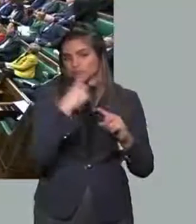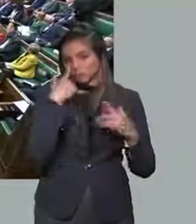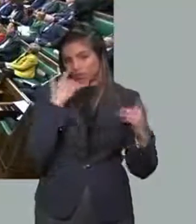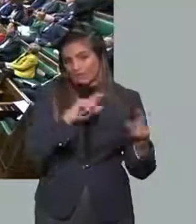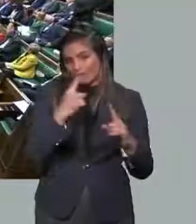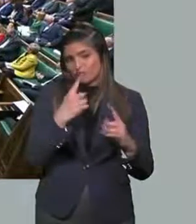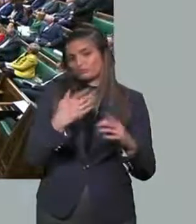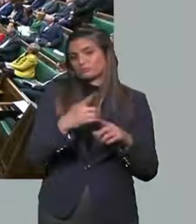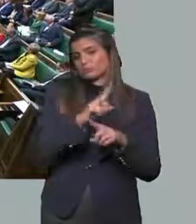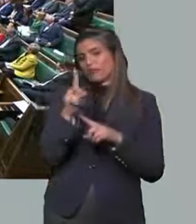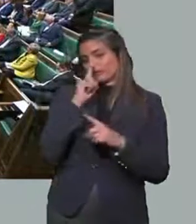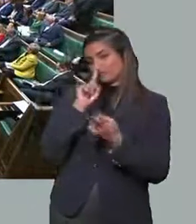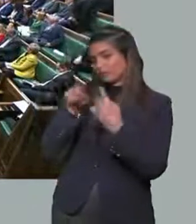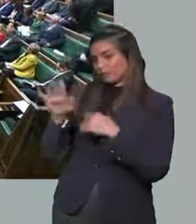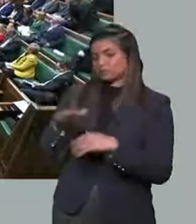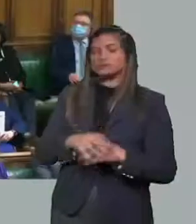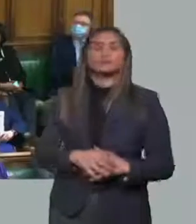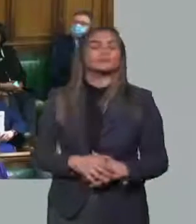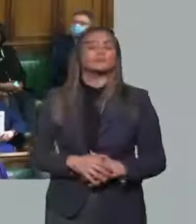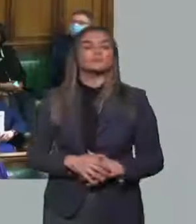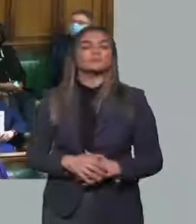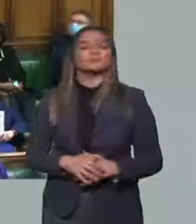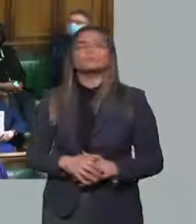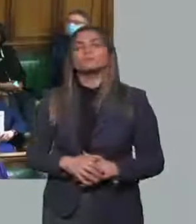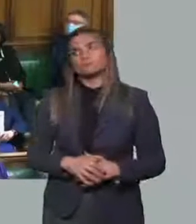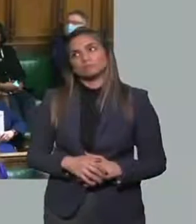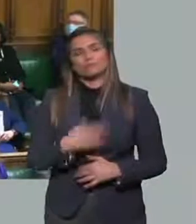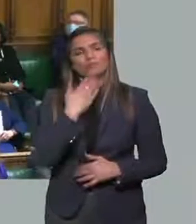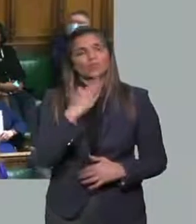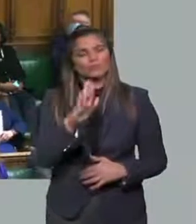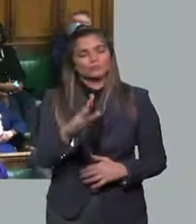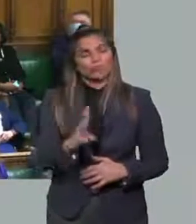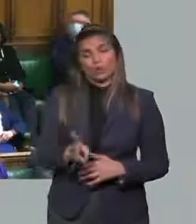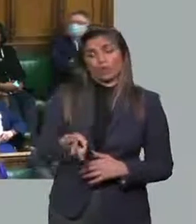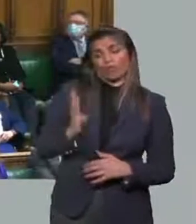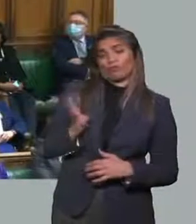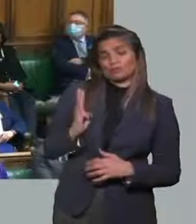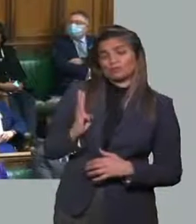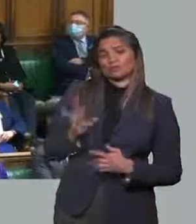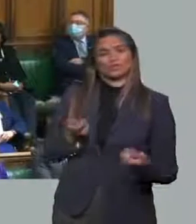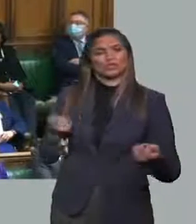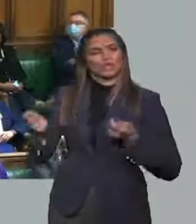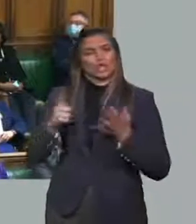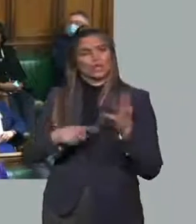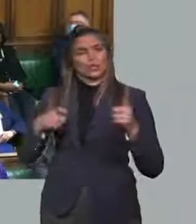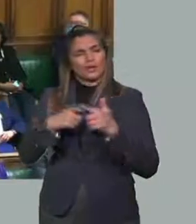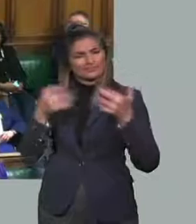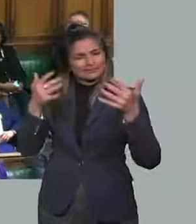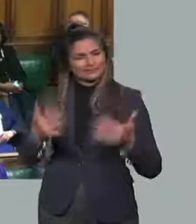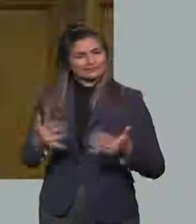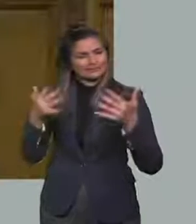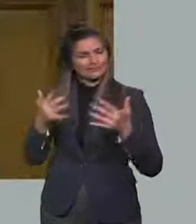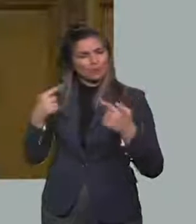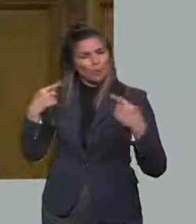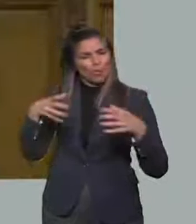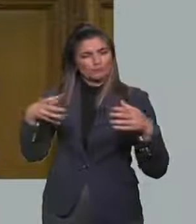Stephen Timms. Thank you, Mr. Speaker. 3 weeks ago, the chair of the UK Statistics Authority, Sir David Norgrove,